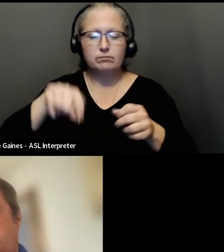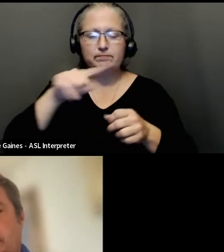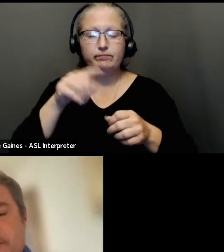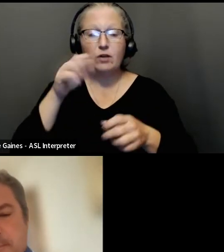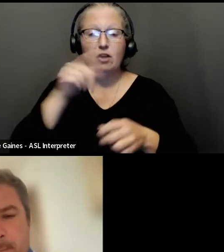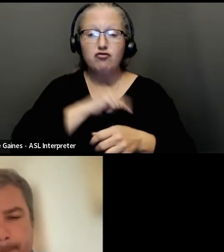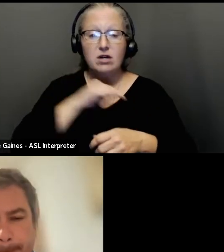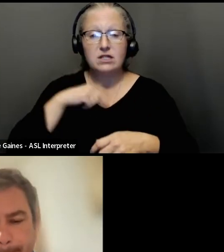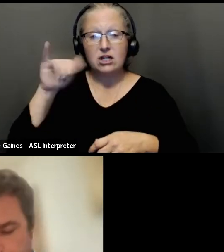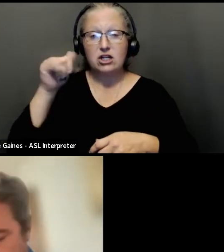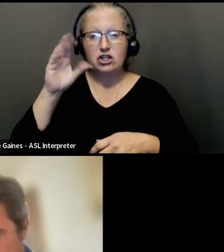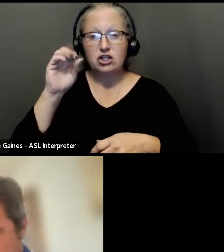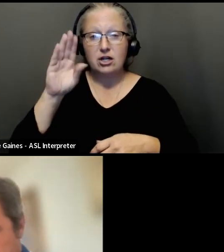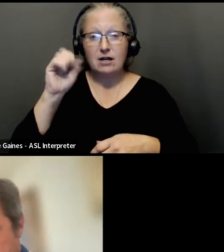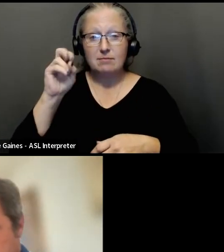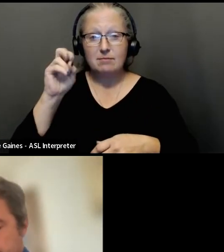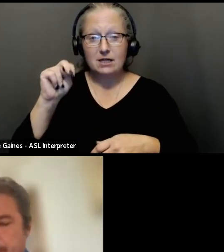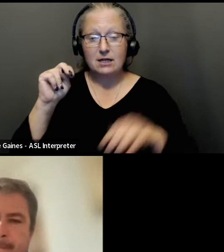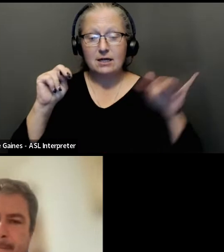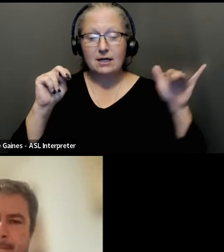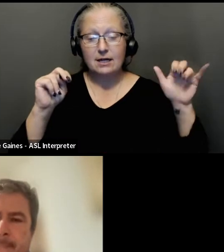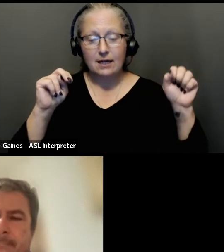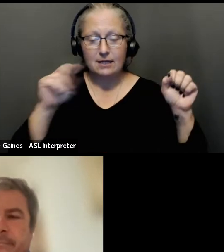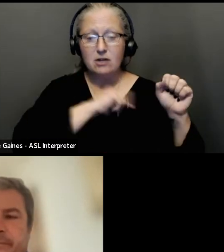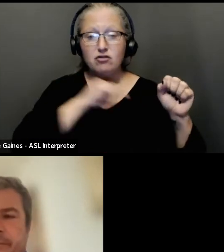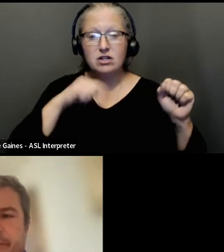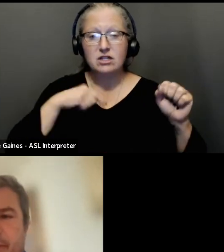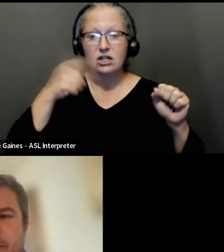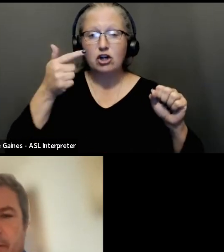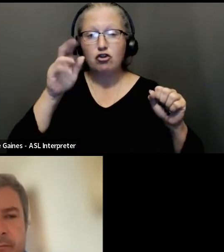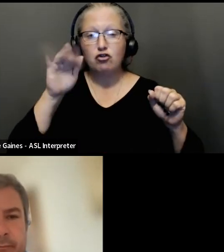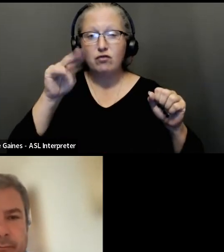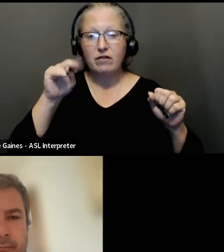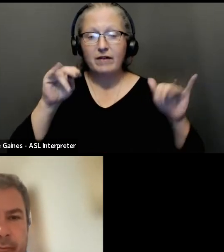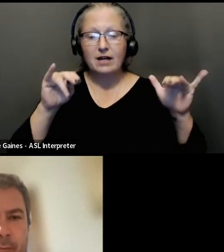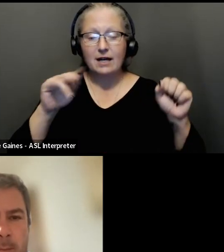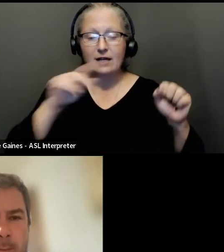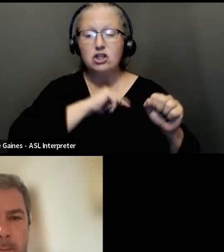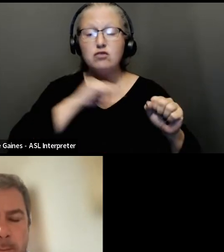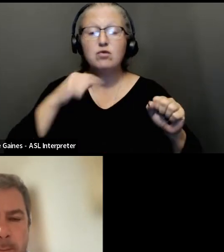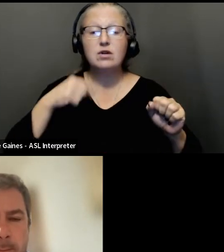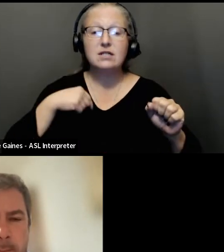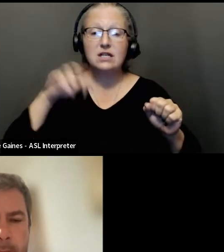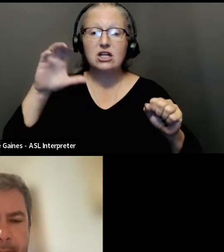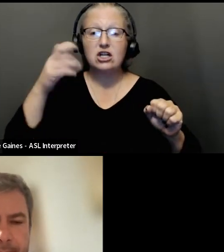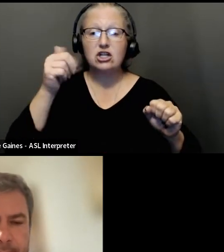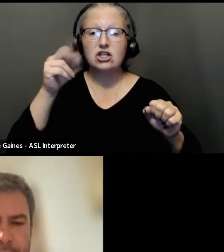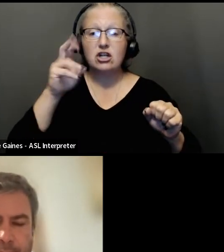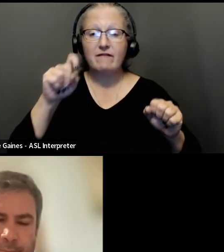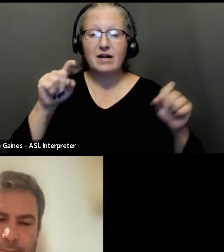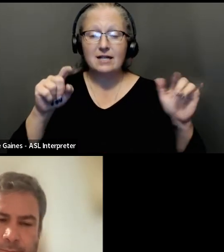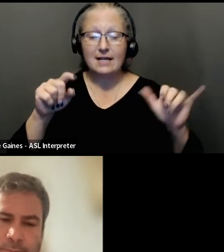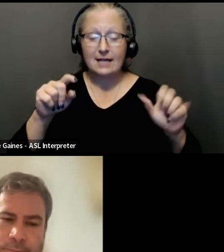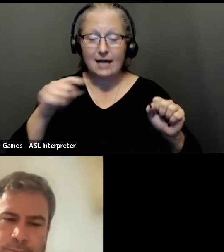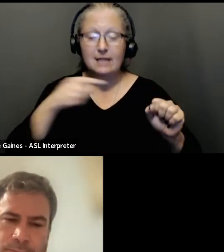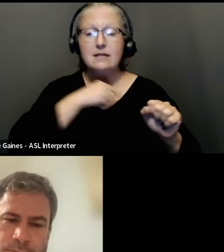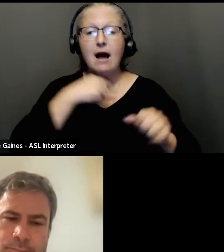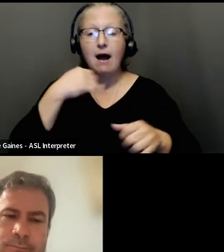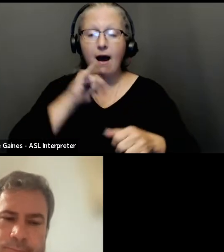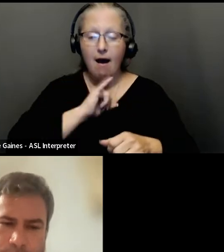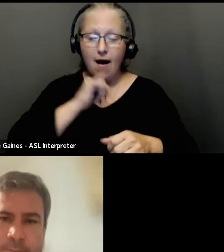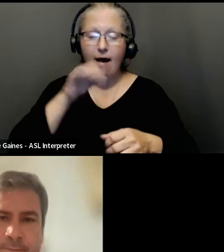Trustee Jacobson? Yes. Trustee Griffin? Yes. Trustee Chavez? Yes. And I vote